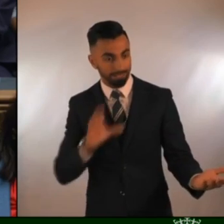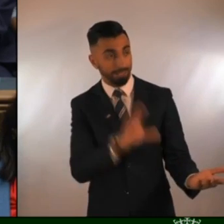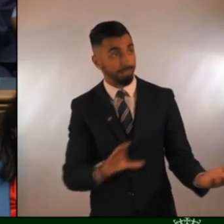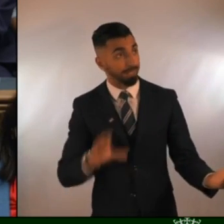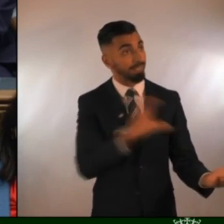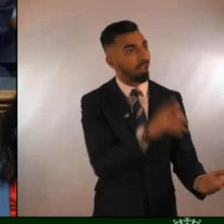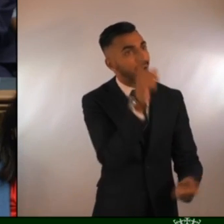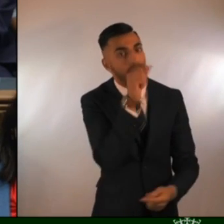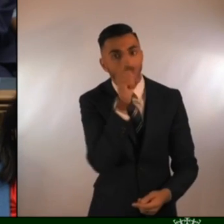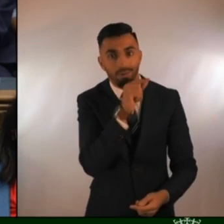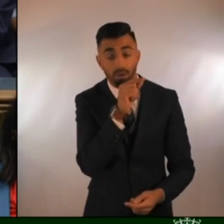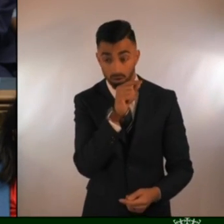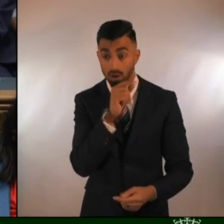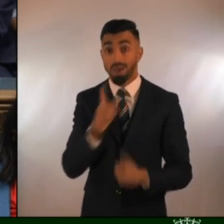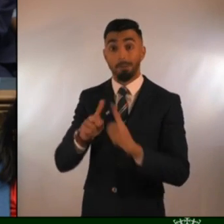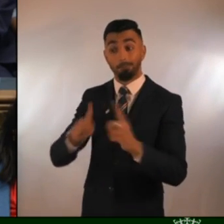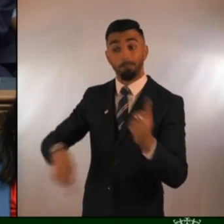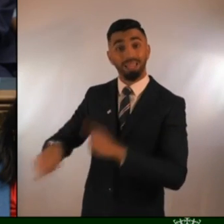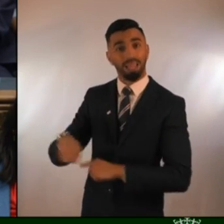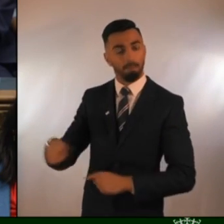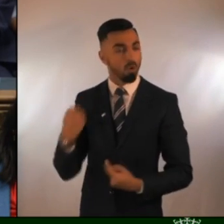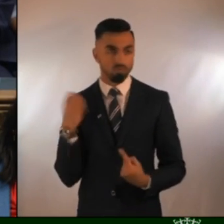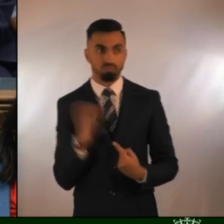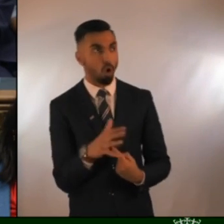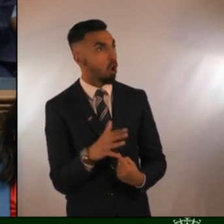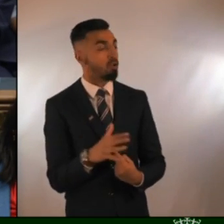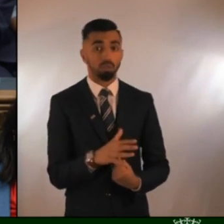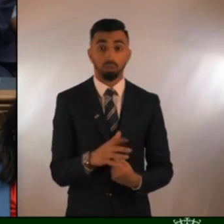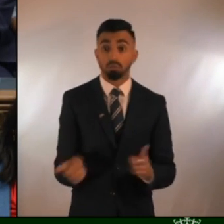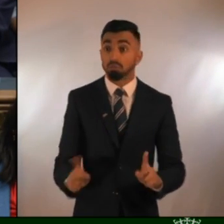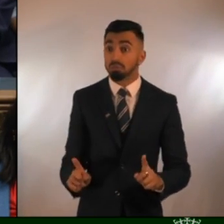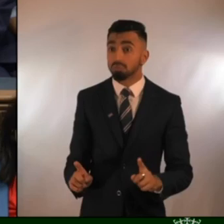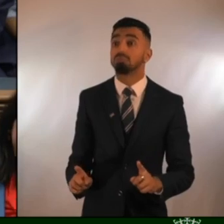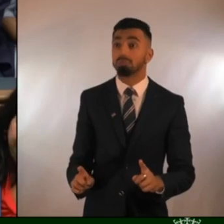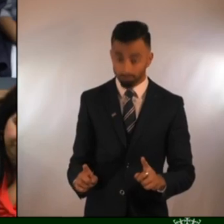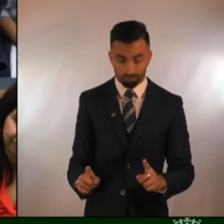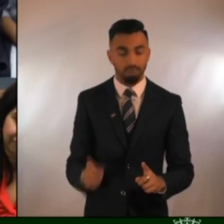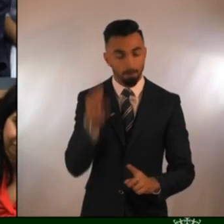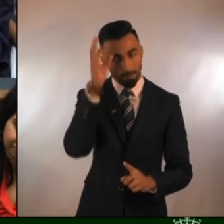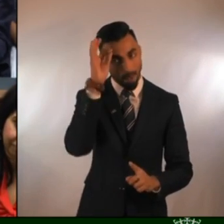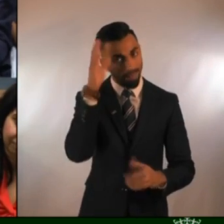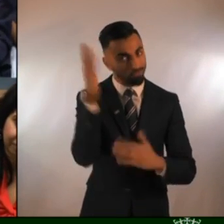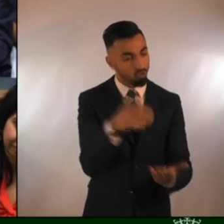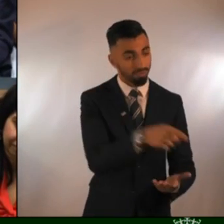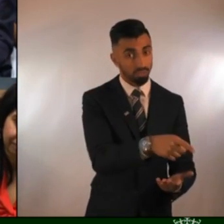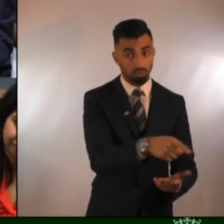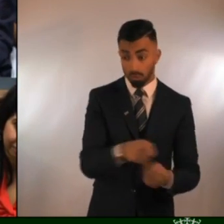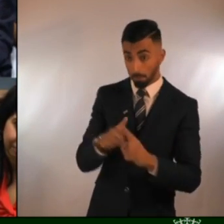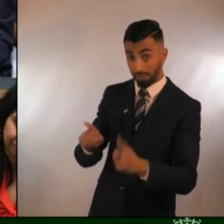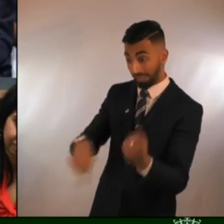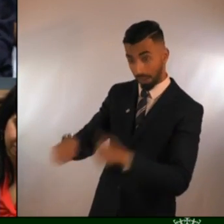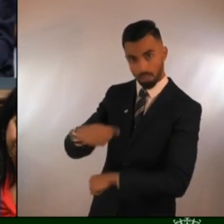priority, can we send a clear message to those who rely on them. You are our priority. Our